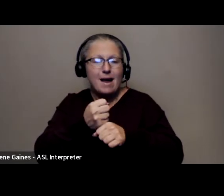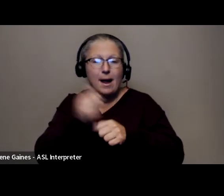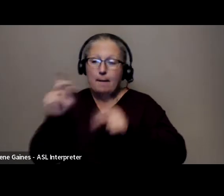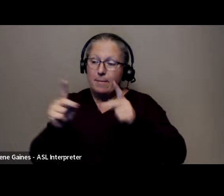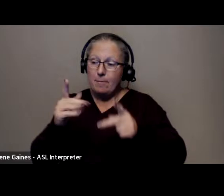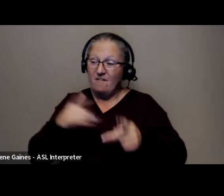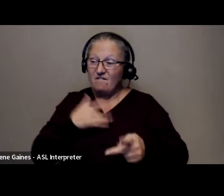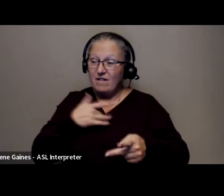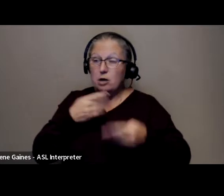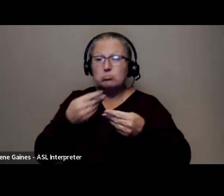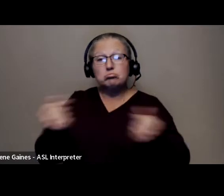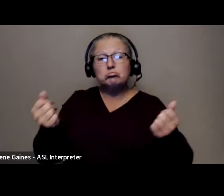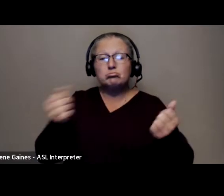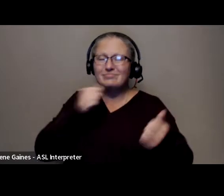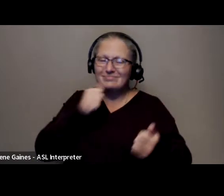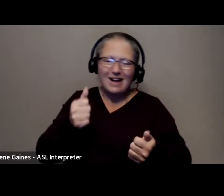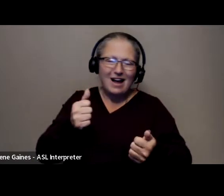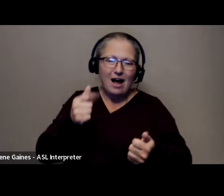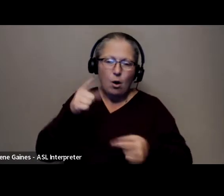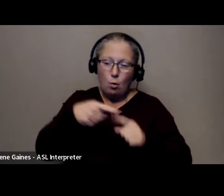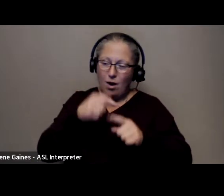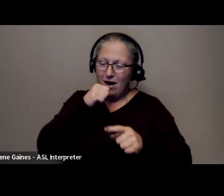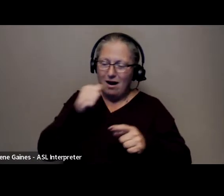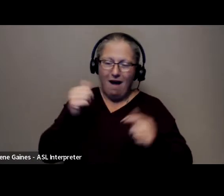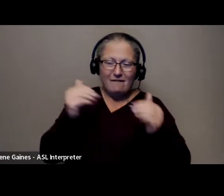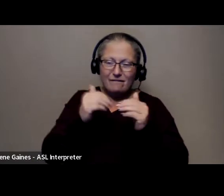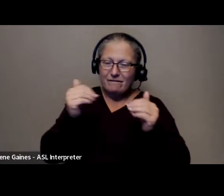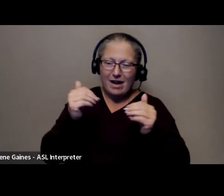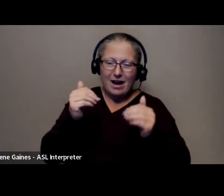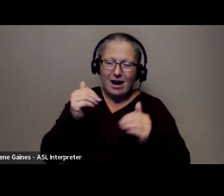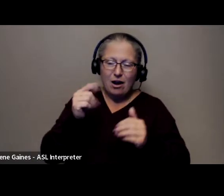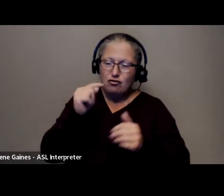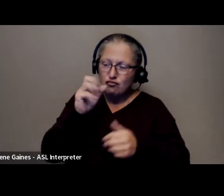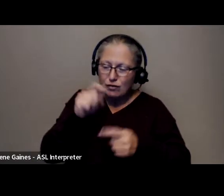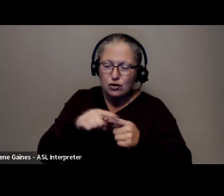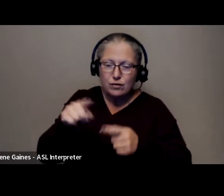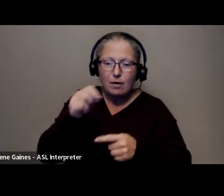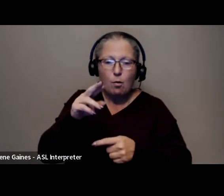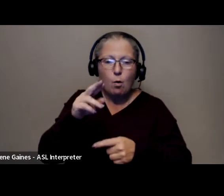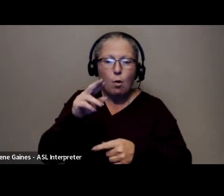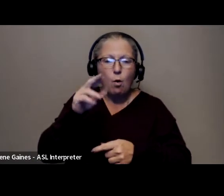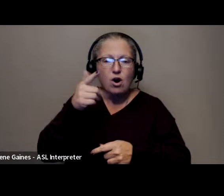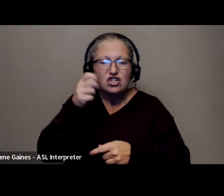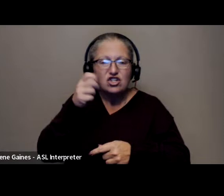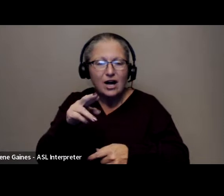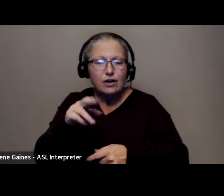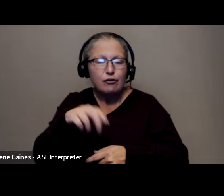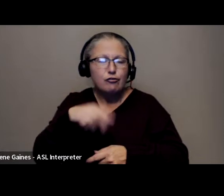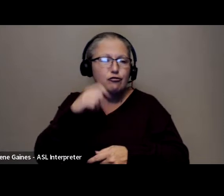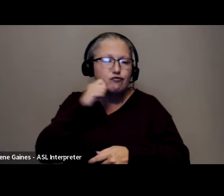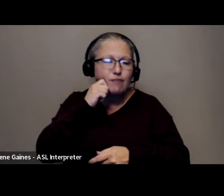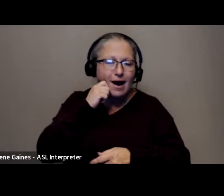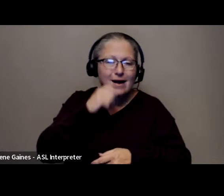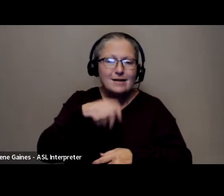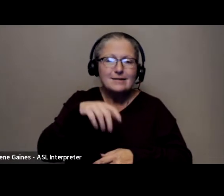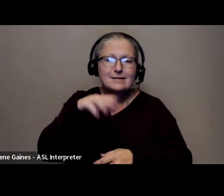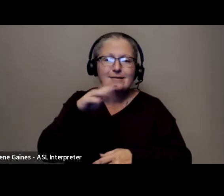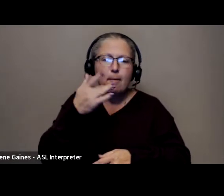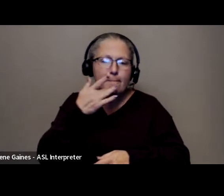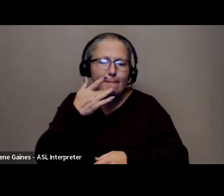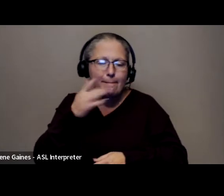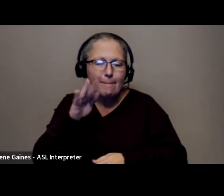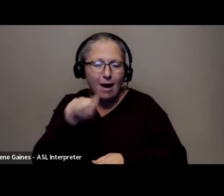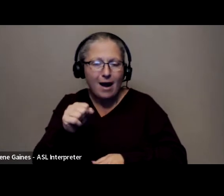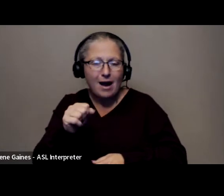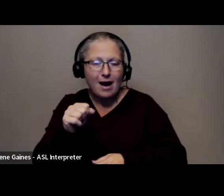faced with this either unfair treatment or gender and race and other biases. And that's hard to stamp out when it's hard to